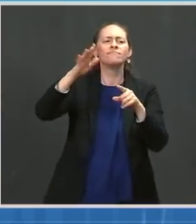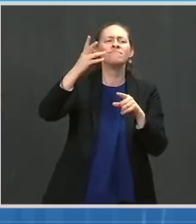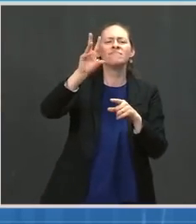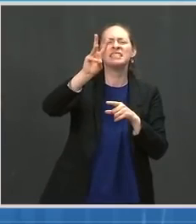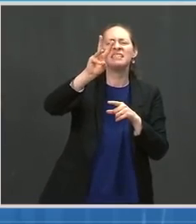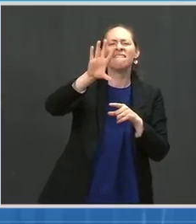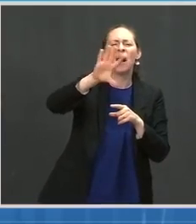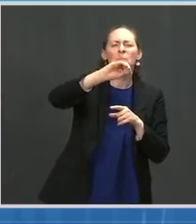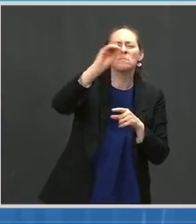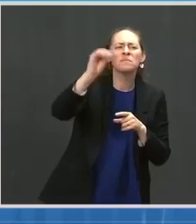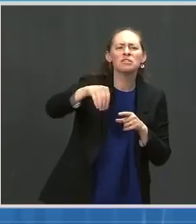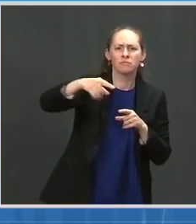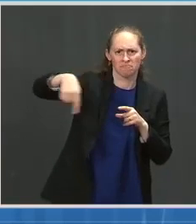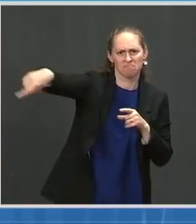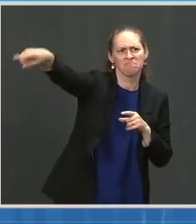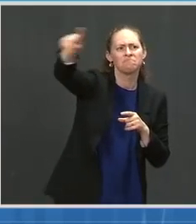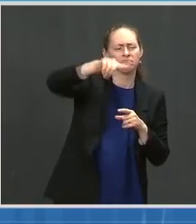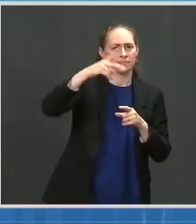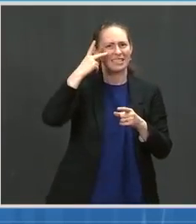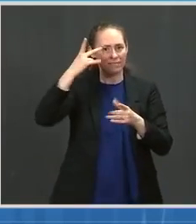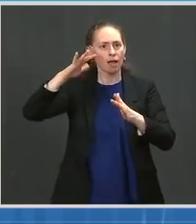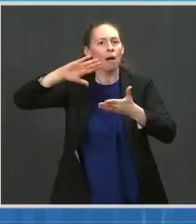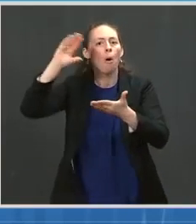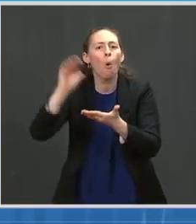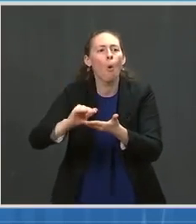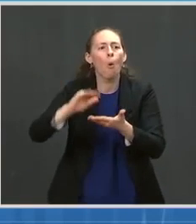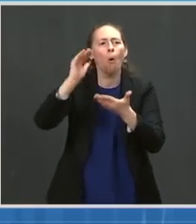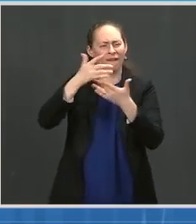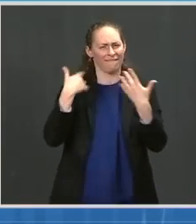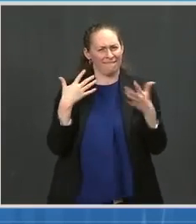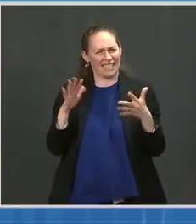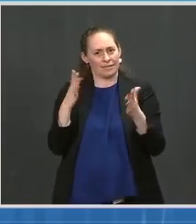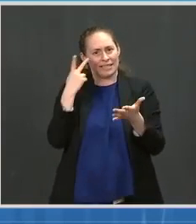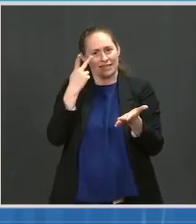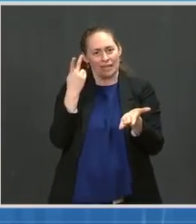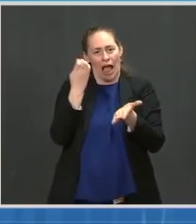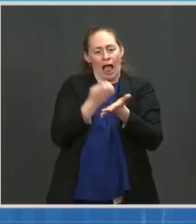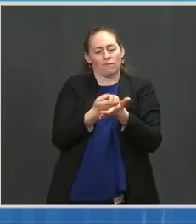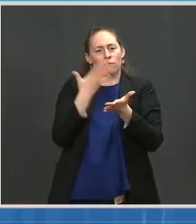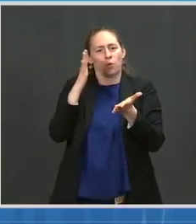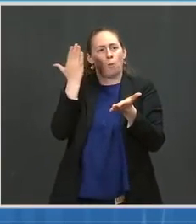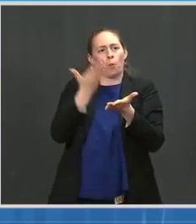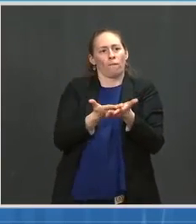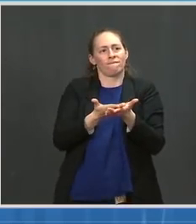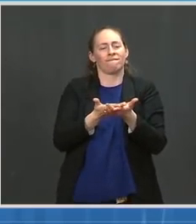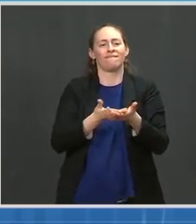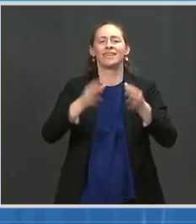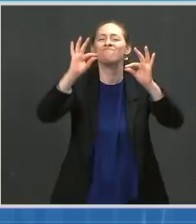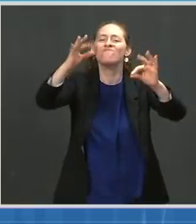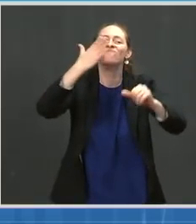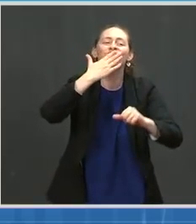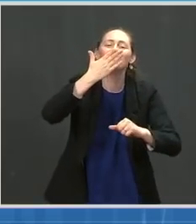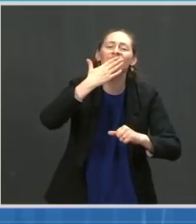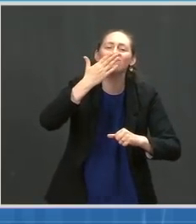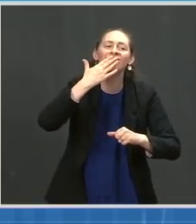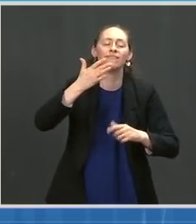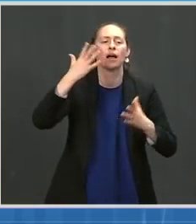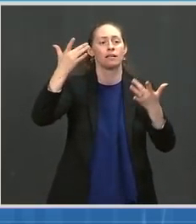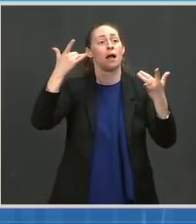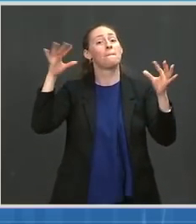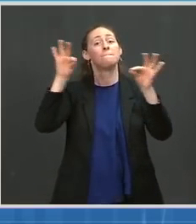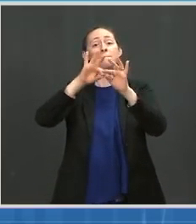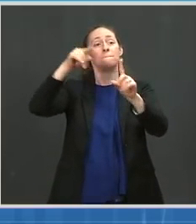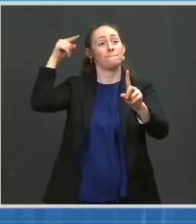this country see those effects with decrease in hospitalizations. Well, thank you, everybody. I mean, the clear message here is get vaccinated when it's your